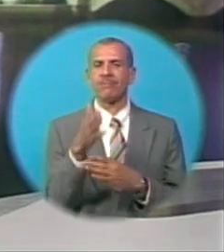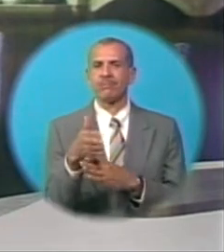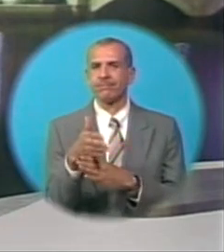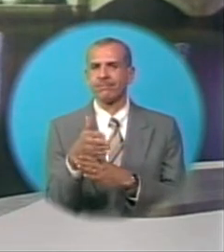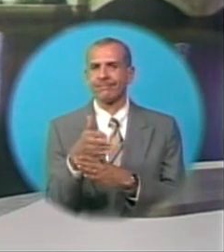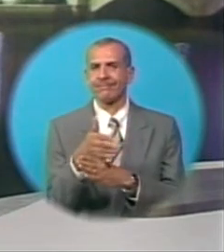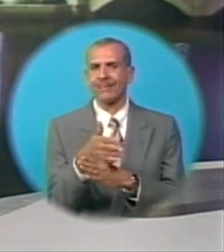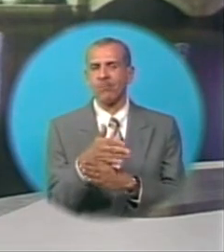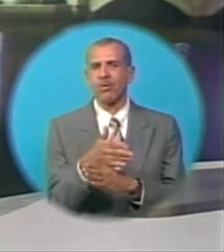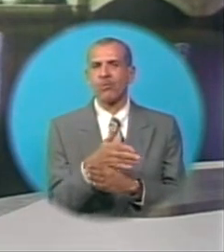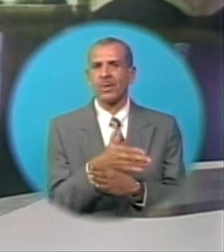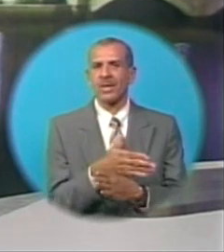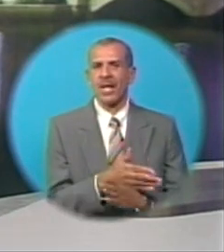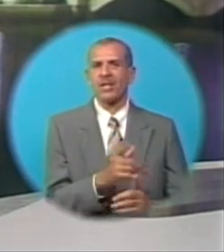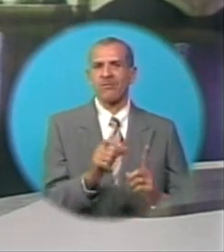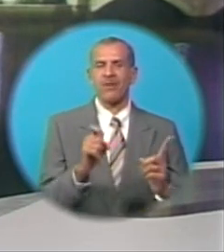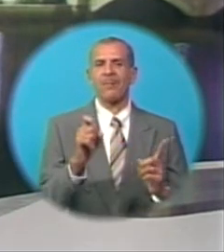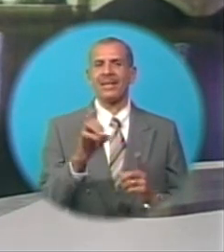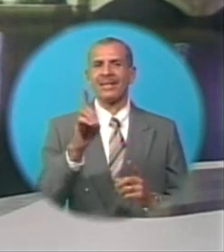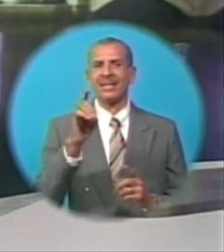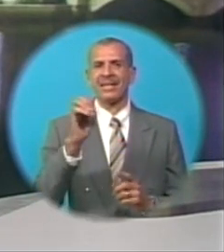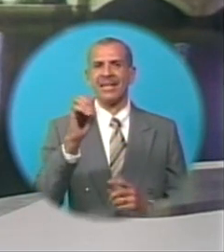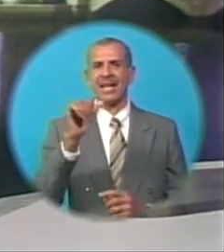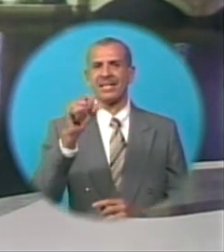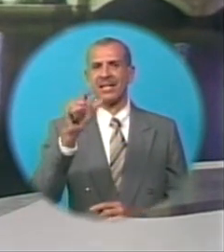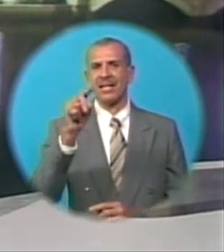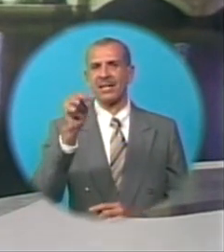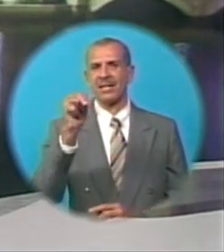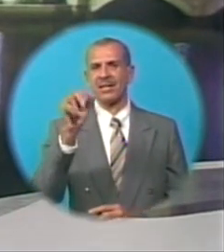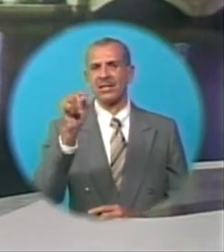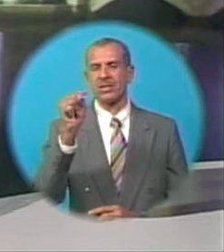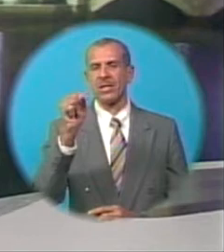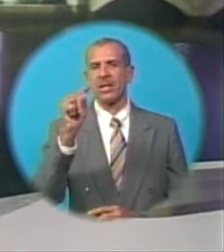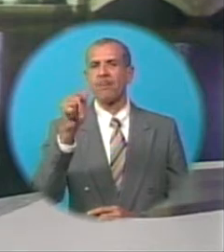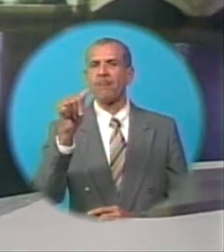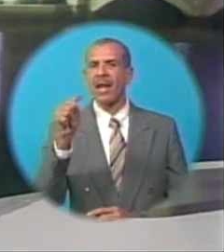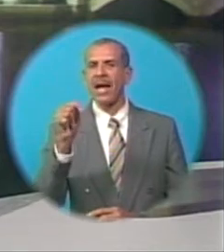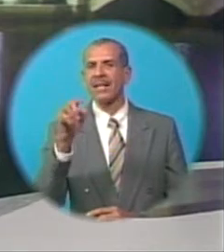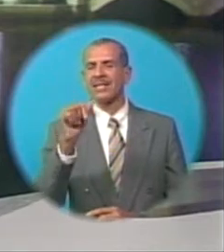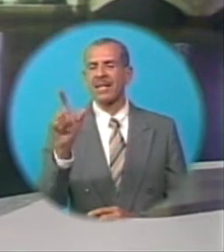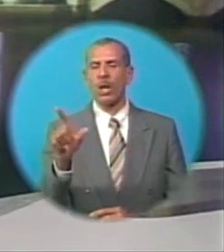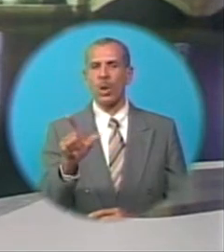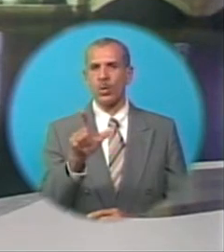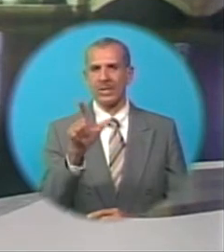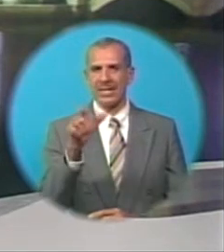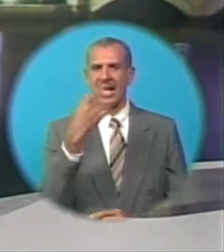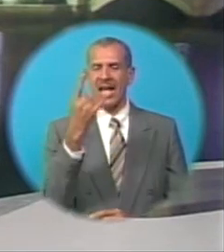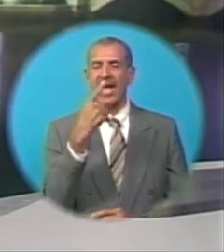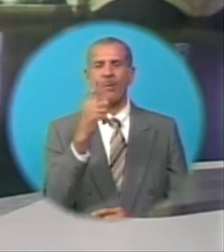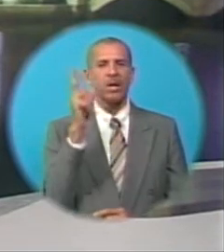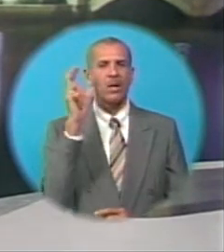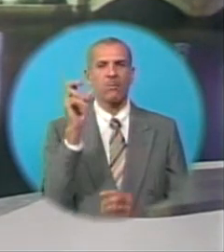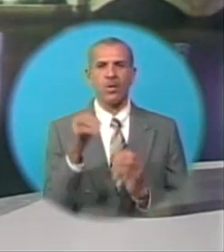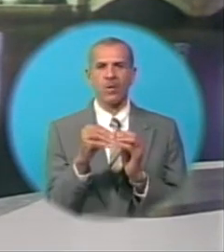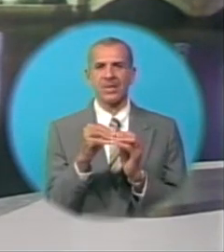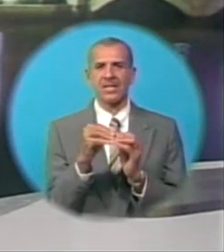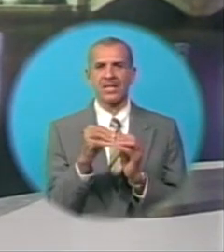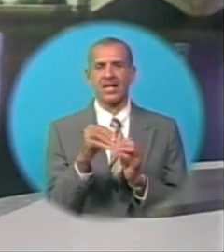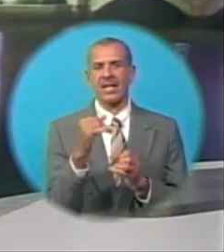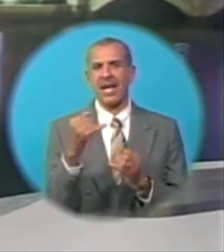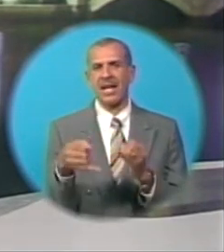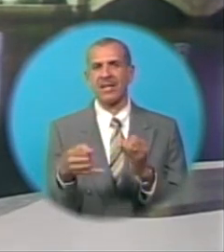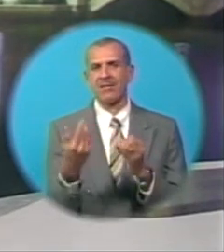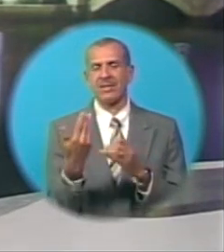new packaged desalination plant at Hope St. Lucie. We hear more about this in our Water Wednesdays program near the end of